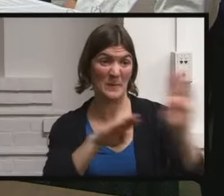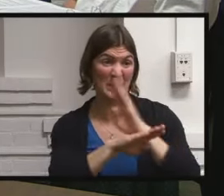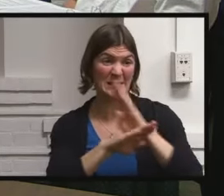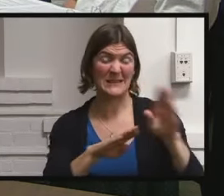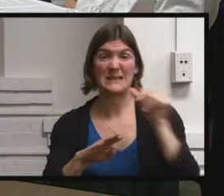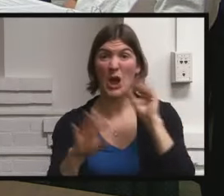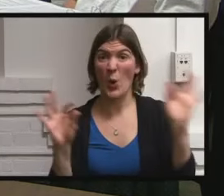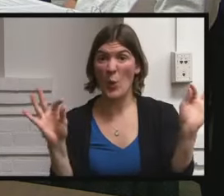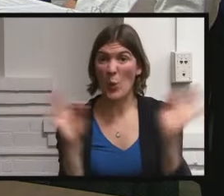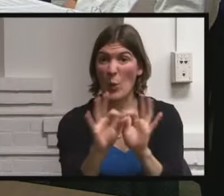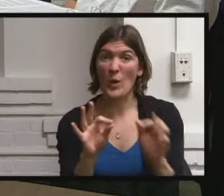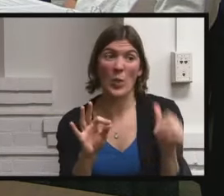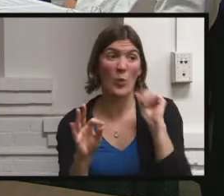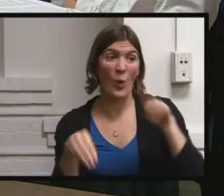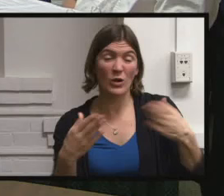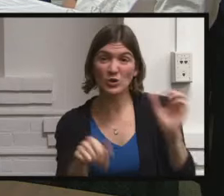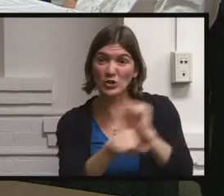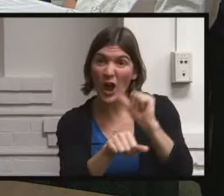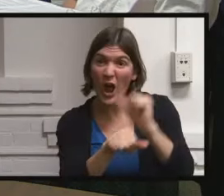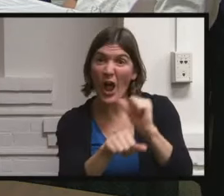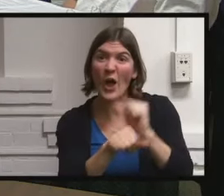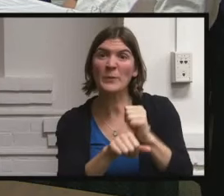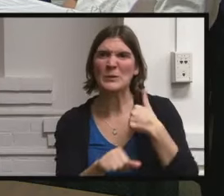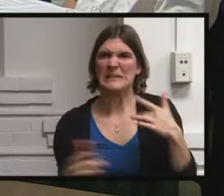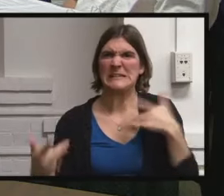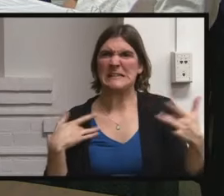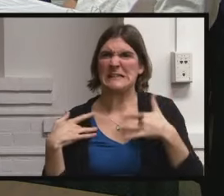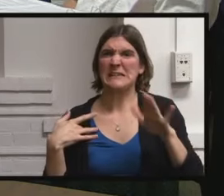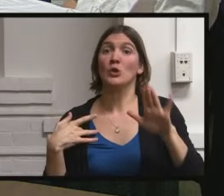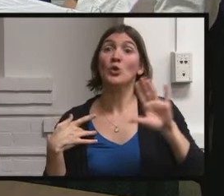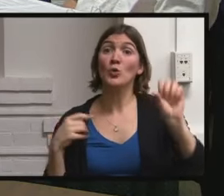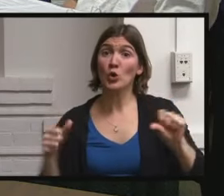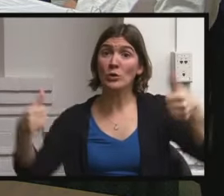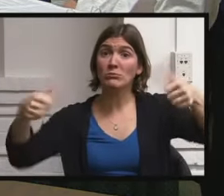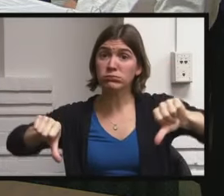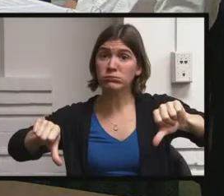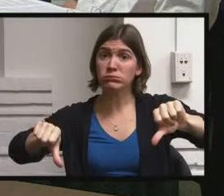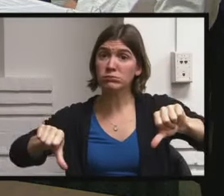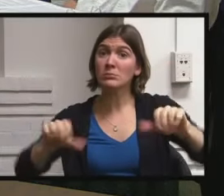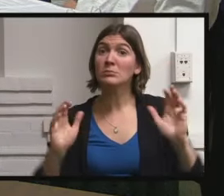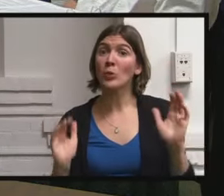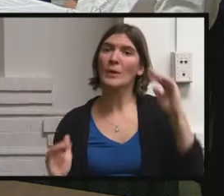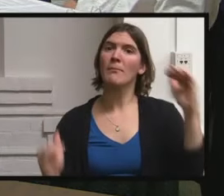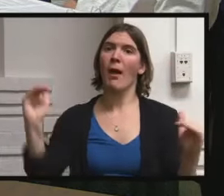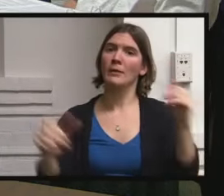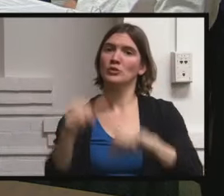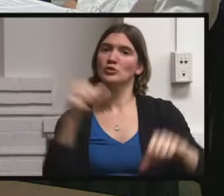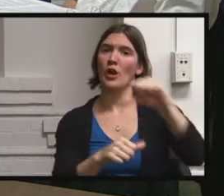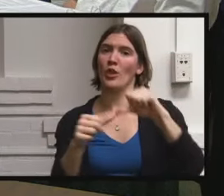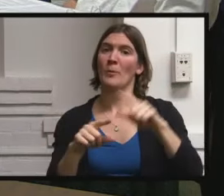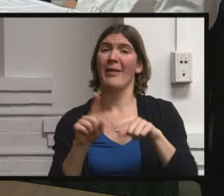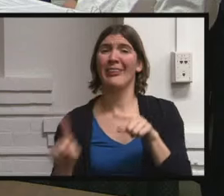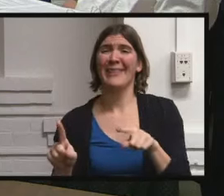or there was some other aspect to this that gave you concern, you'd actually have a counterbalancing opportunity to